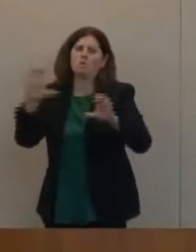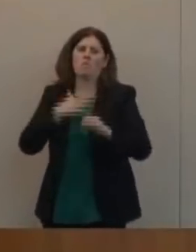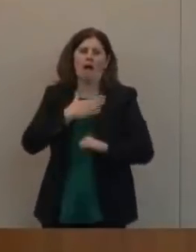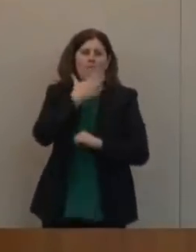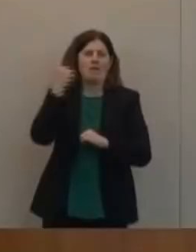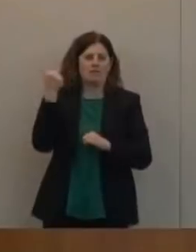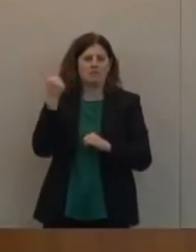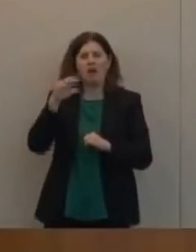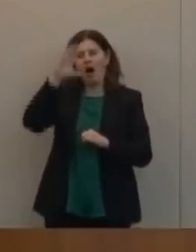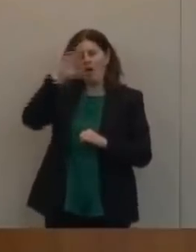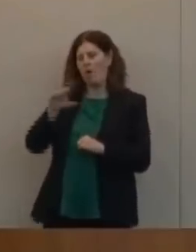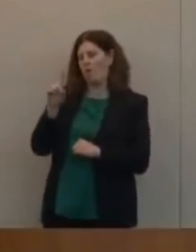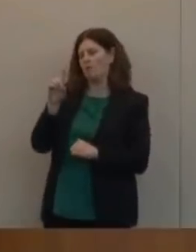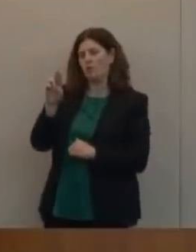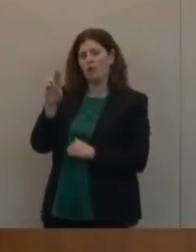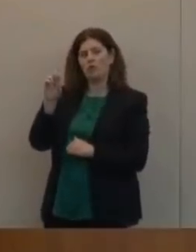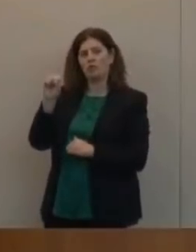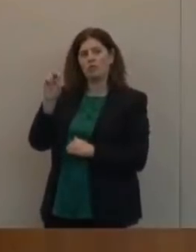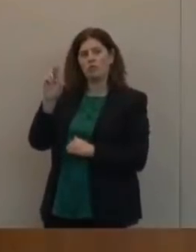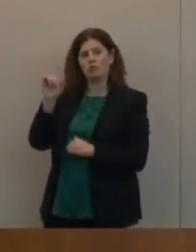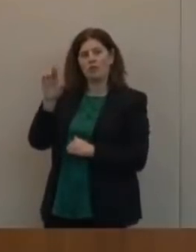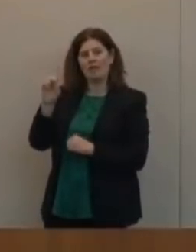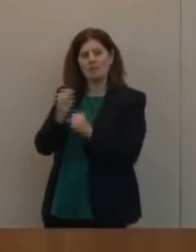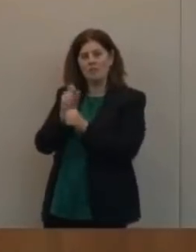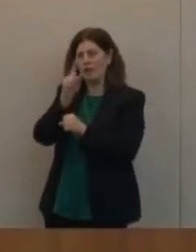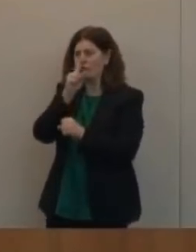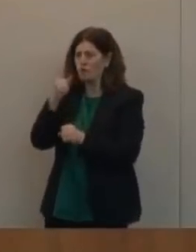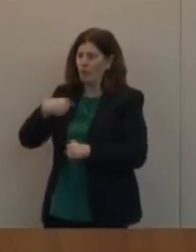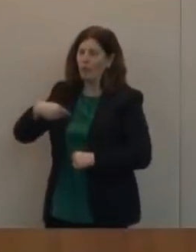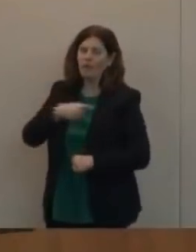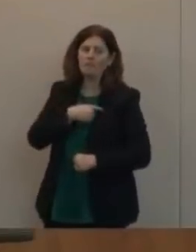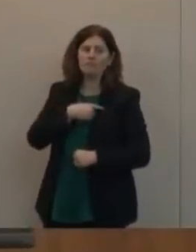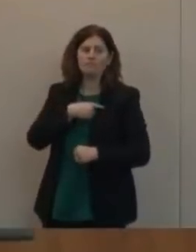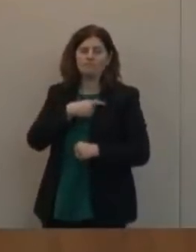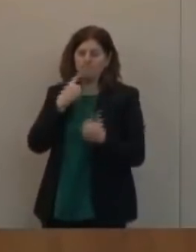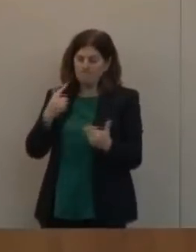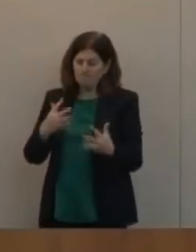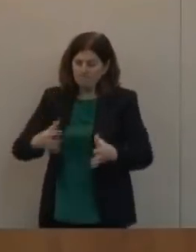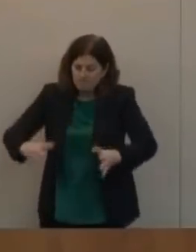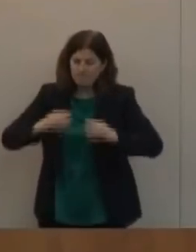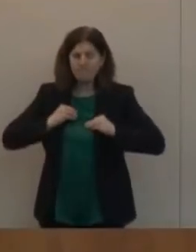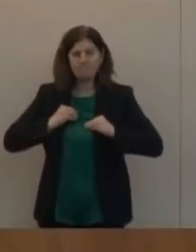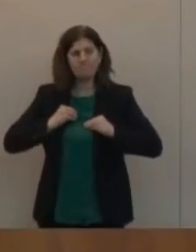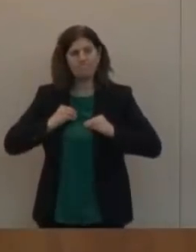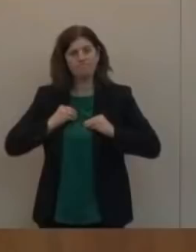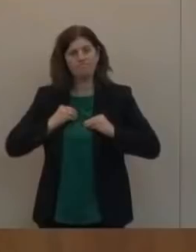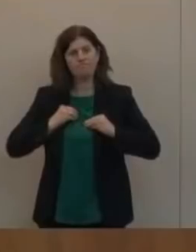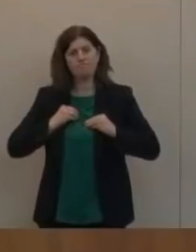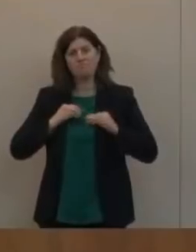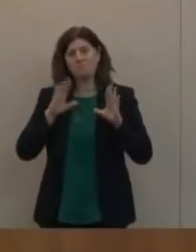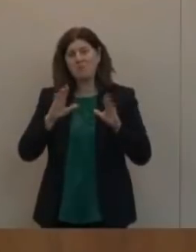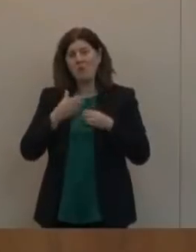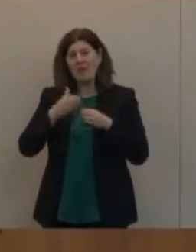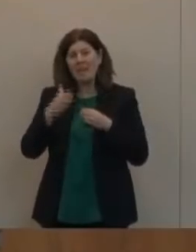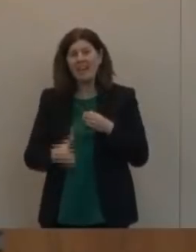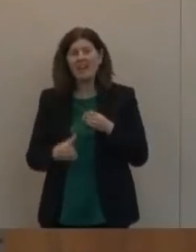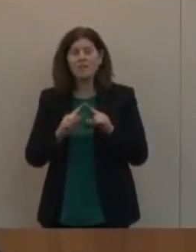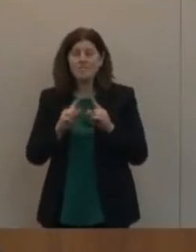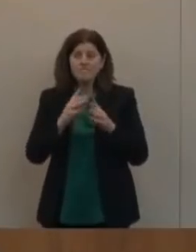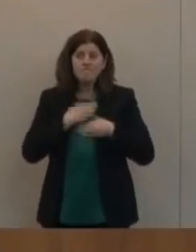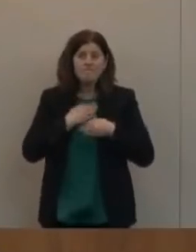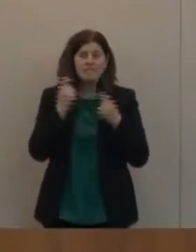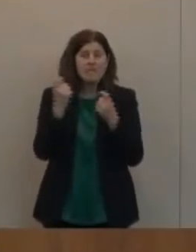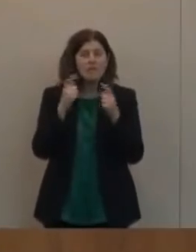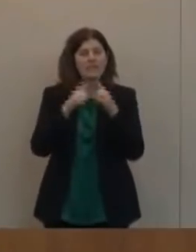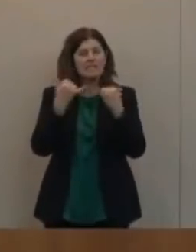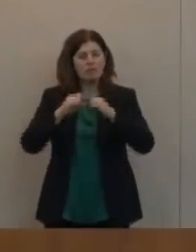know that Dr. Scrace wants to make sure that we are embracing this incredible weekend, but doing it in a way that